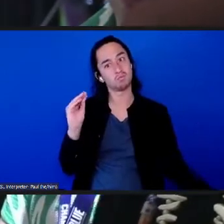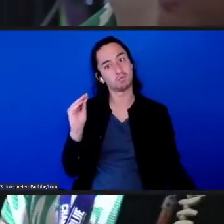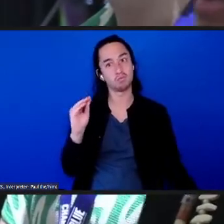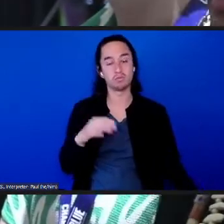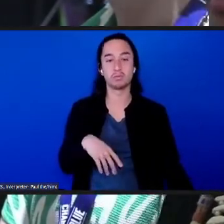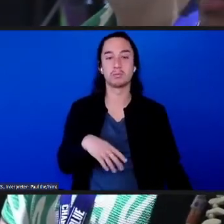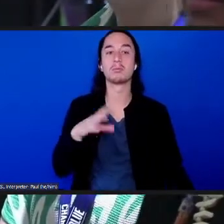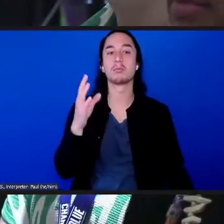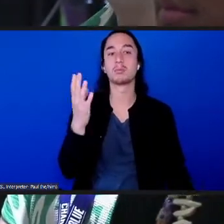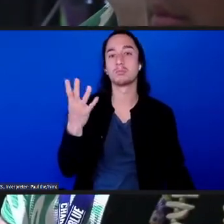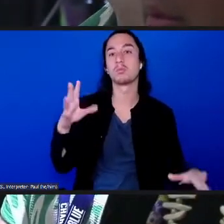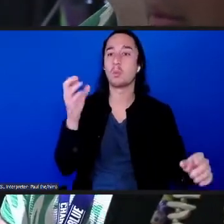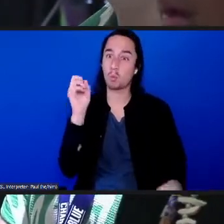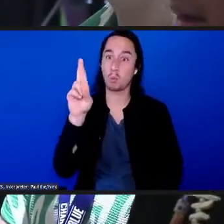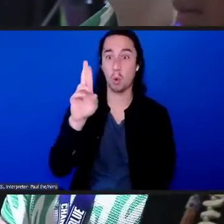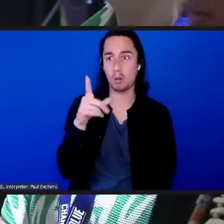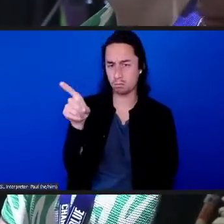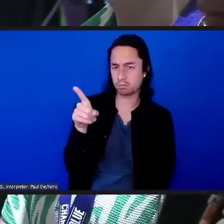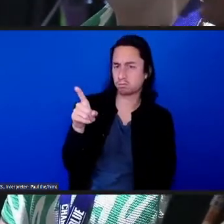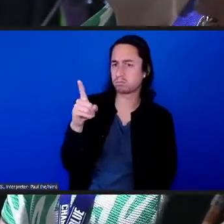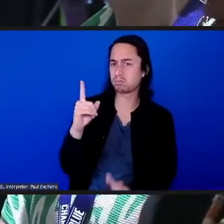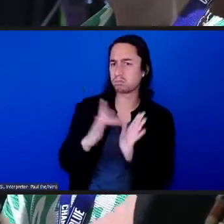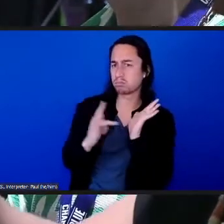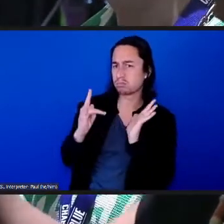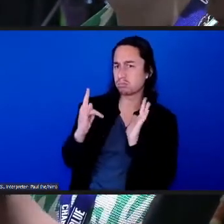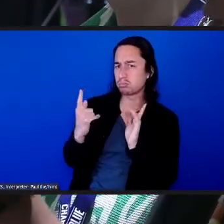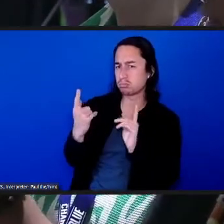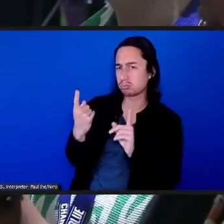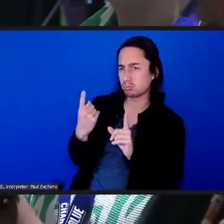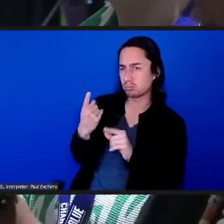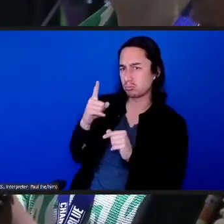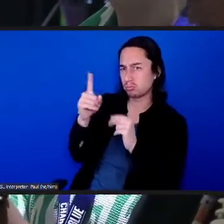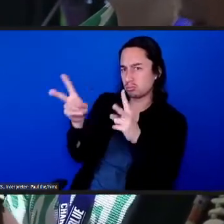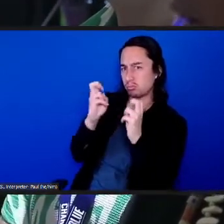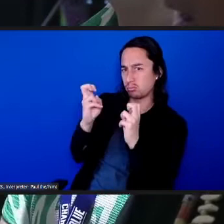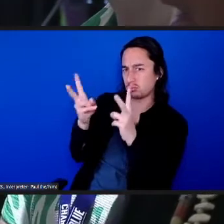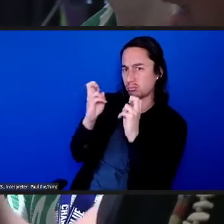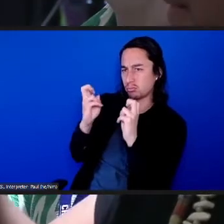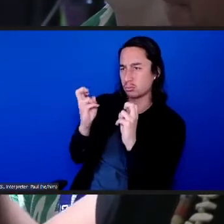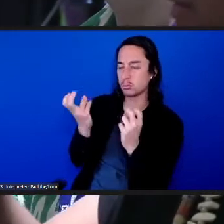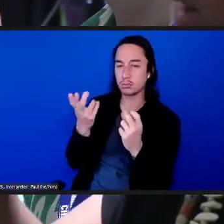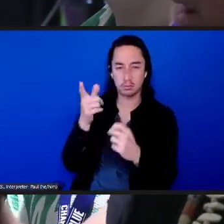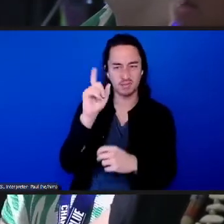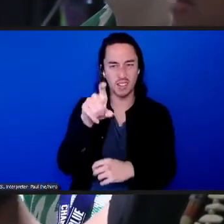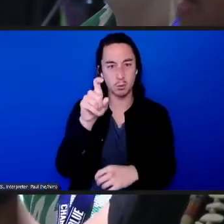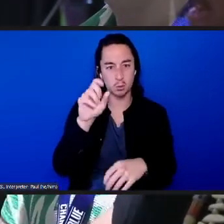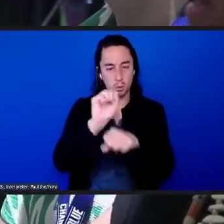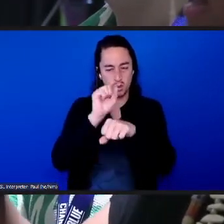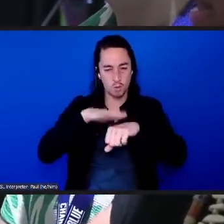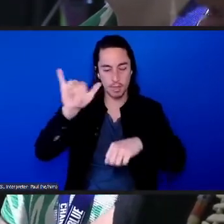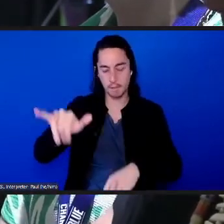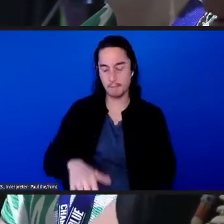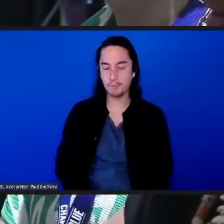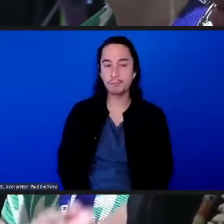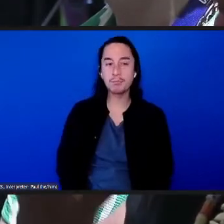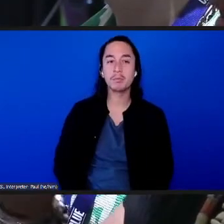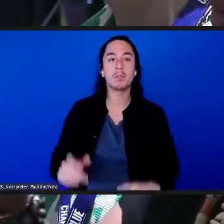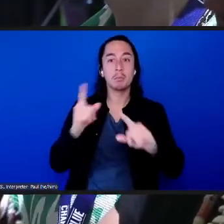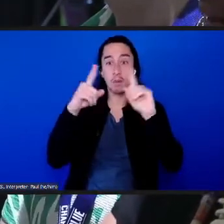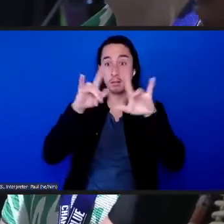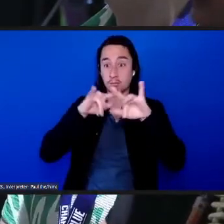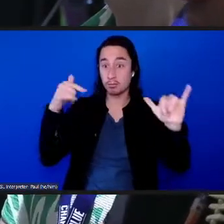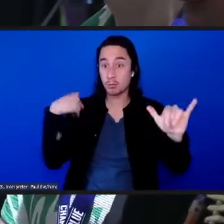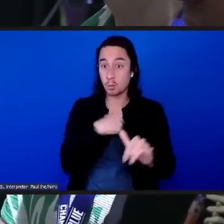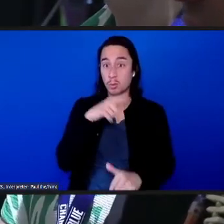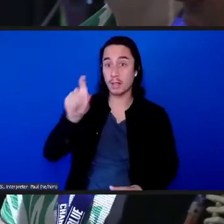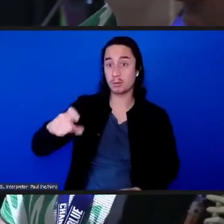or appropriated. We need to work on that too. But we also need to see